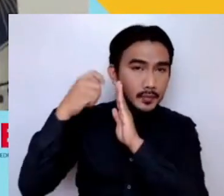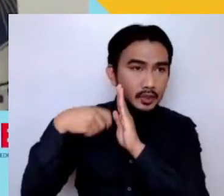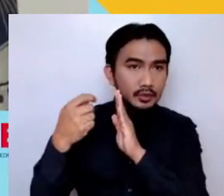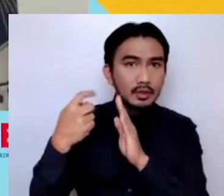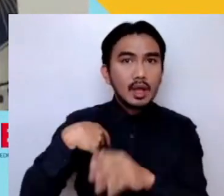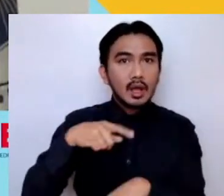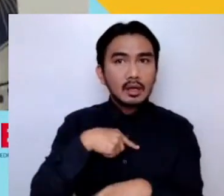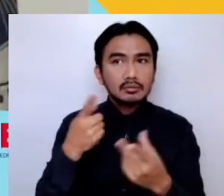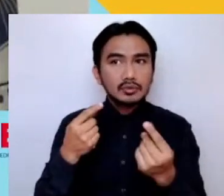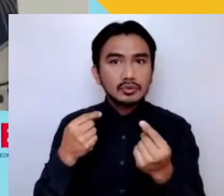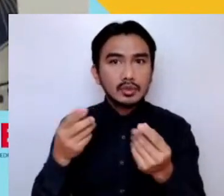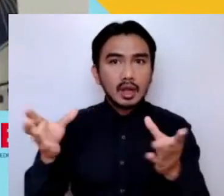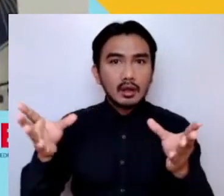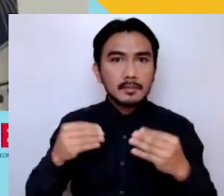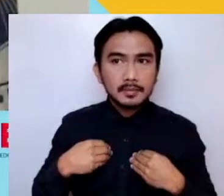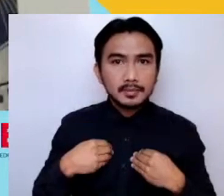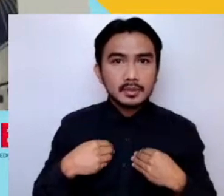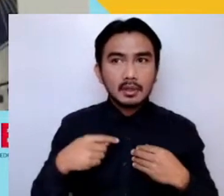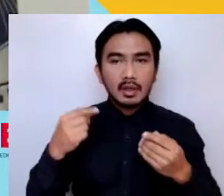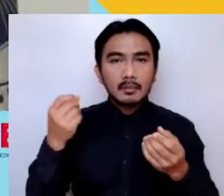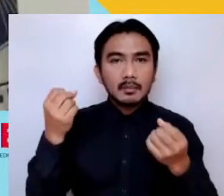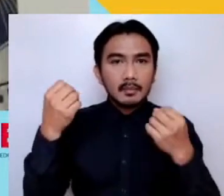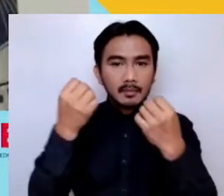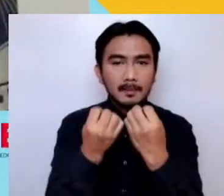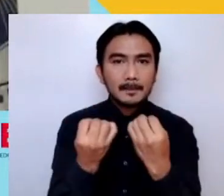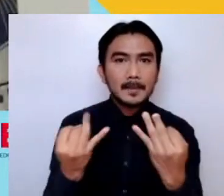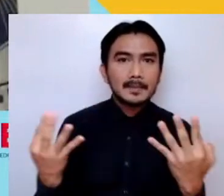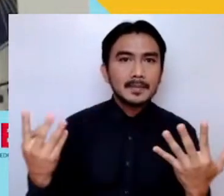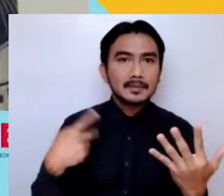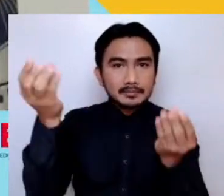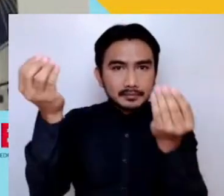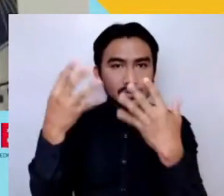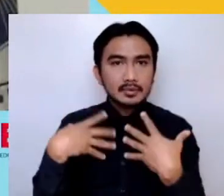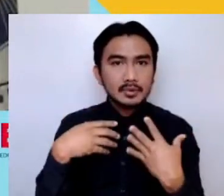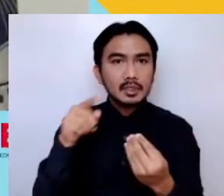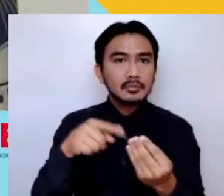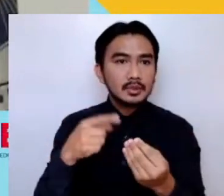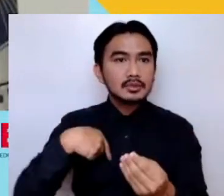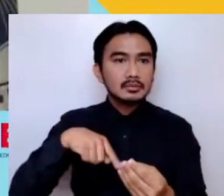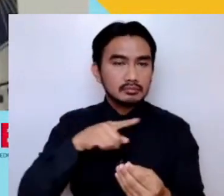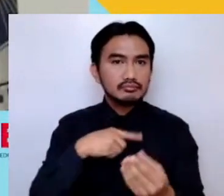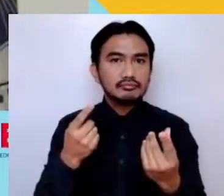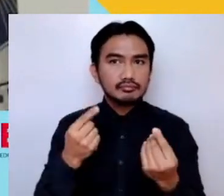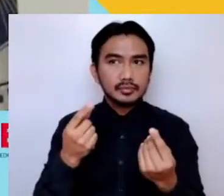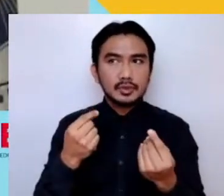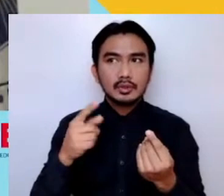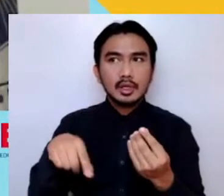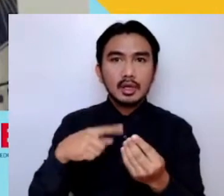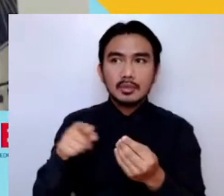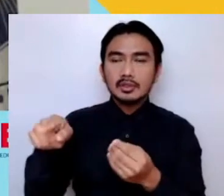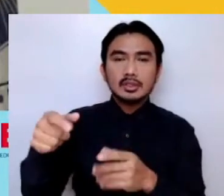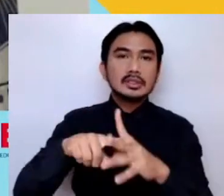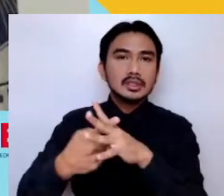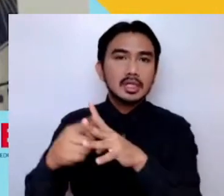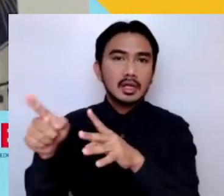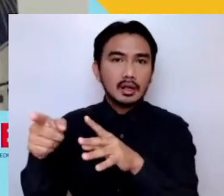numerous information from the field that they have already initiated their own orientation and